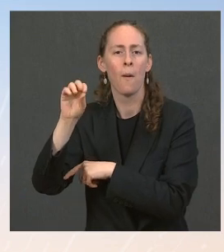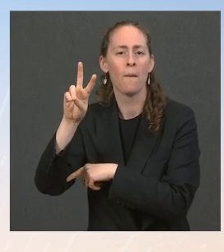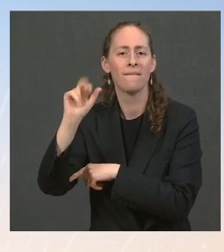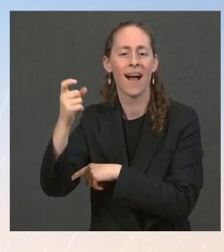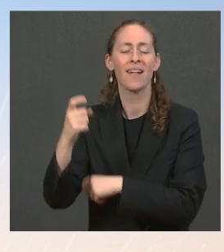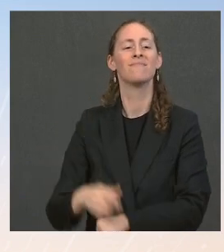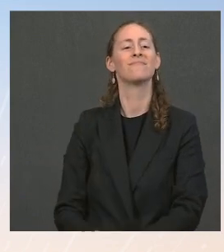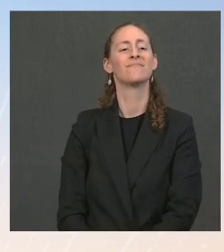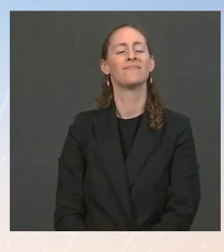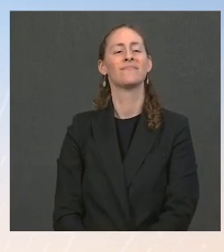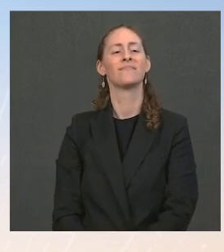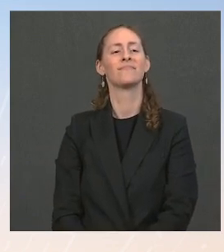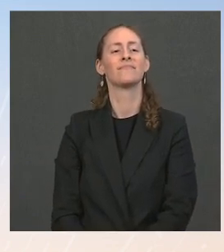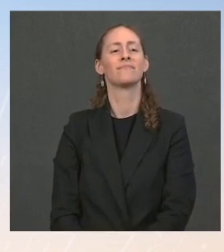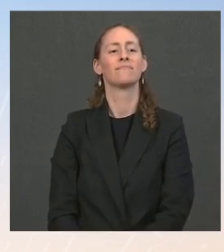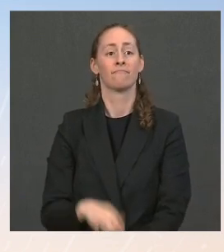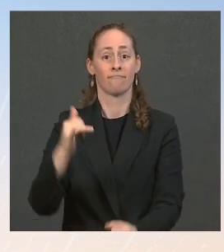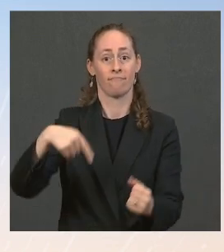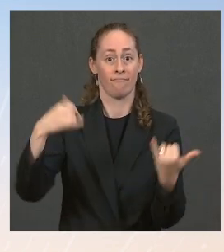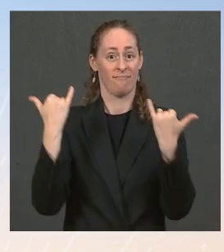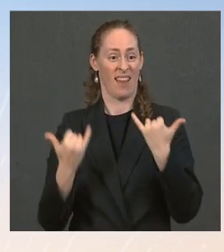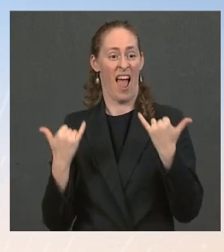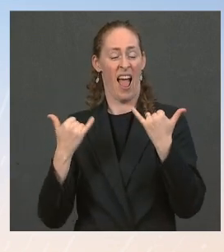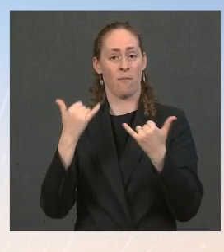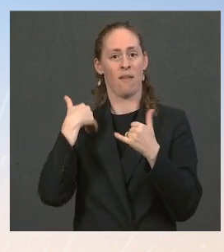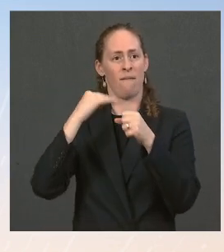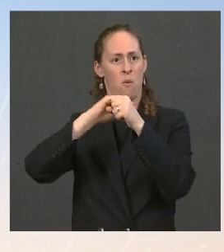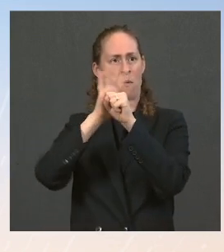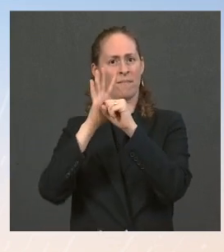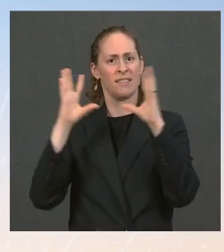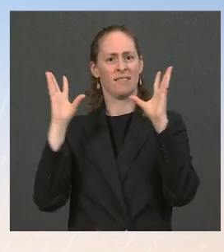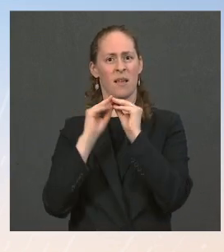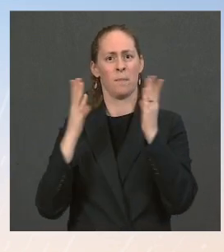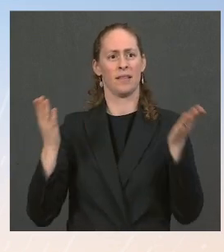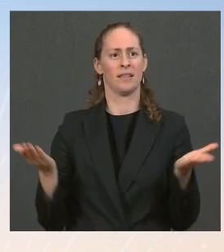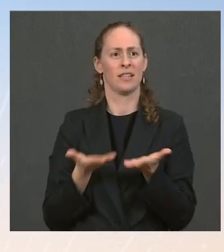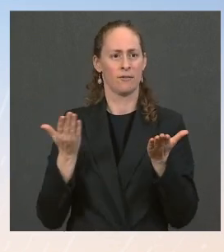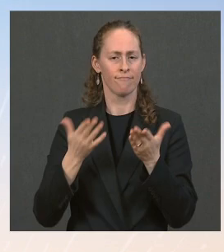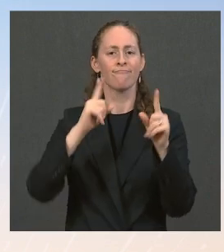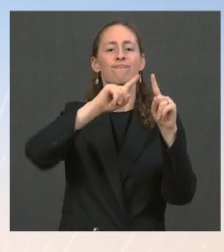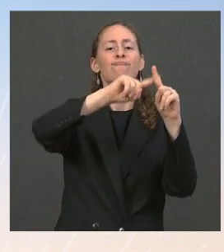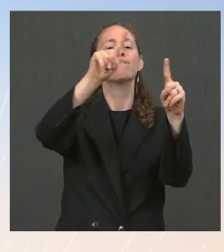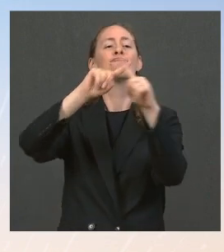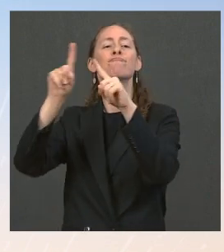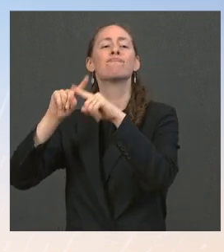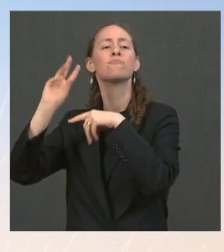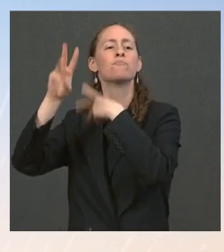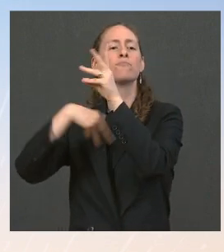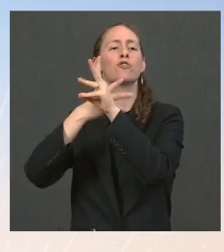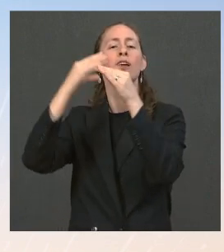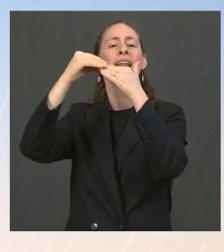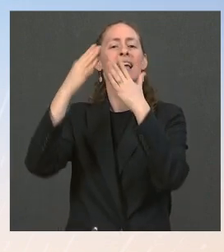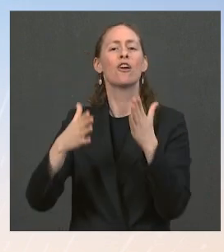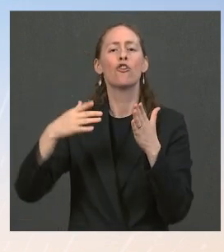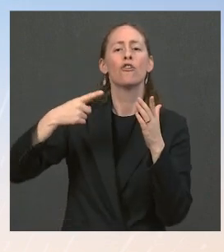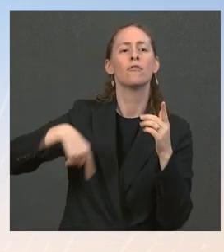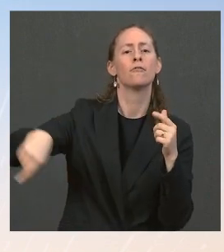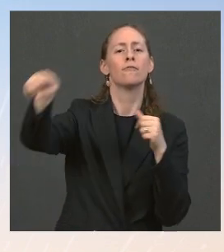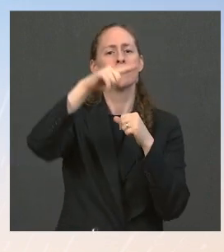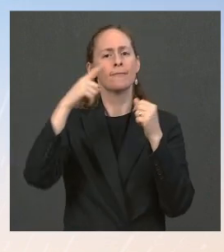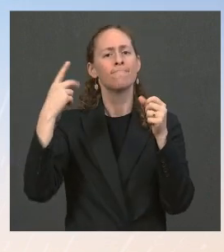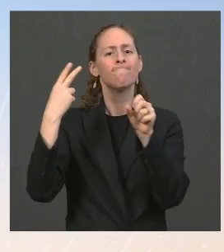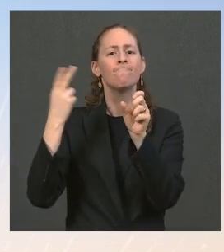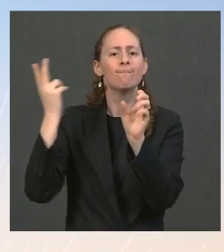COVID-19 summit, which gathered together, convened heads of state and leaders from over 100 countries.